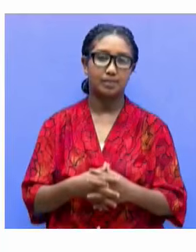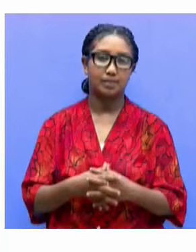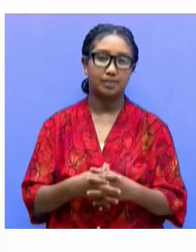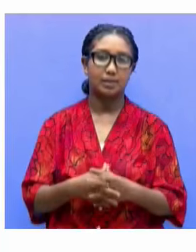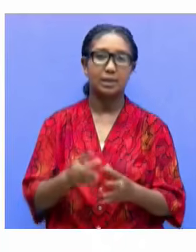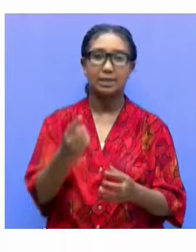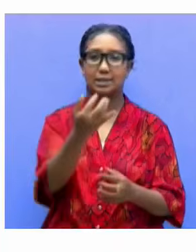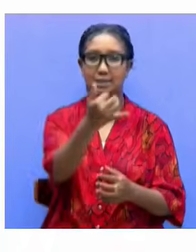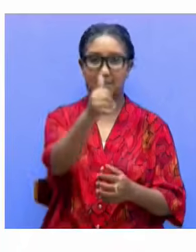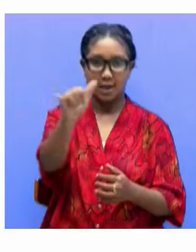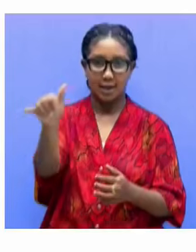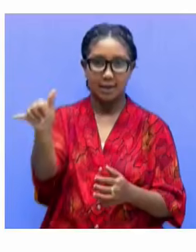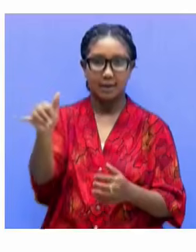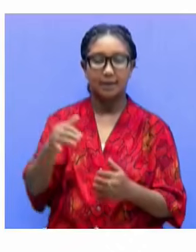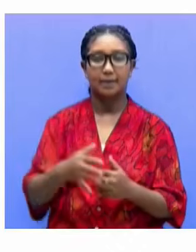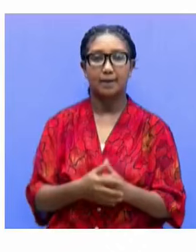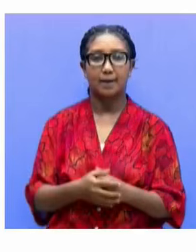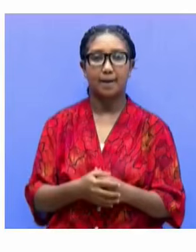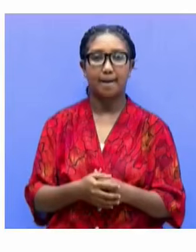they,